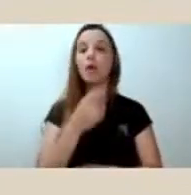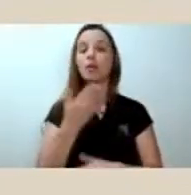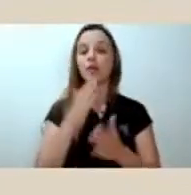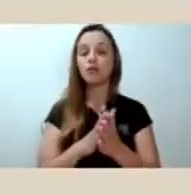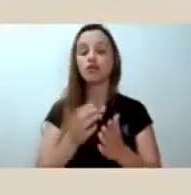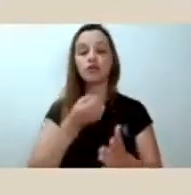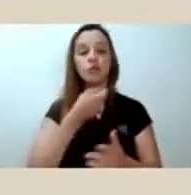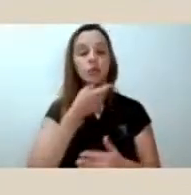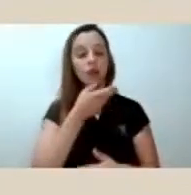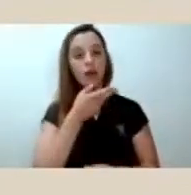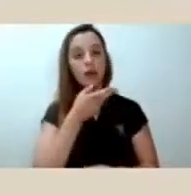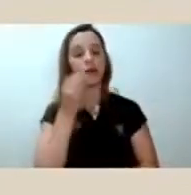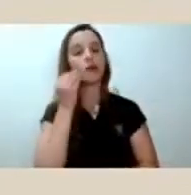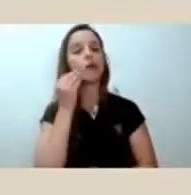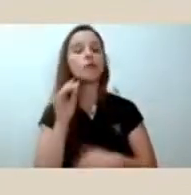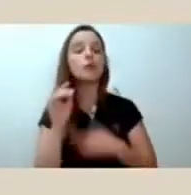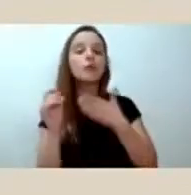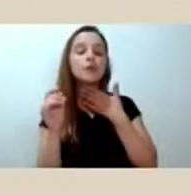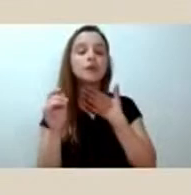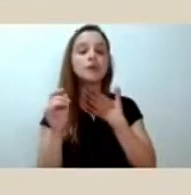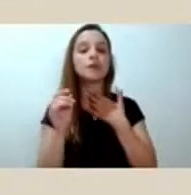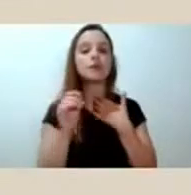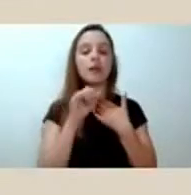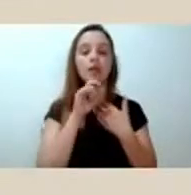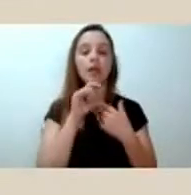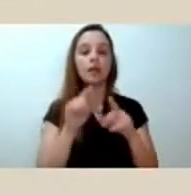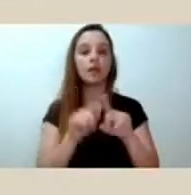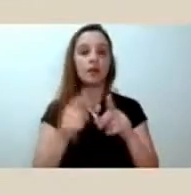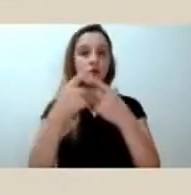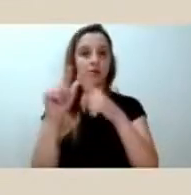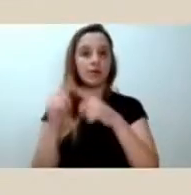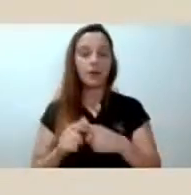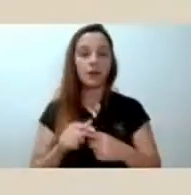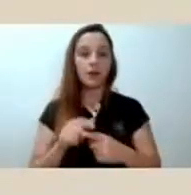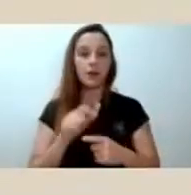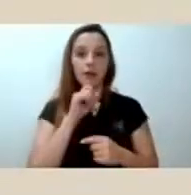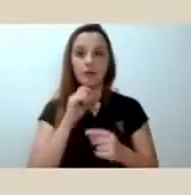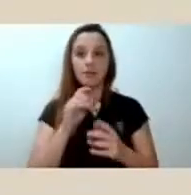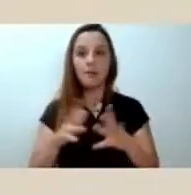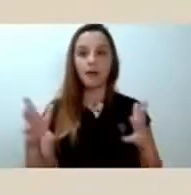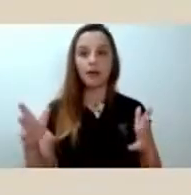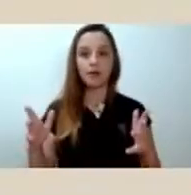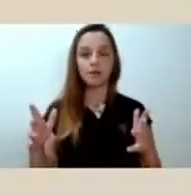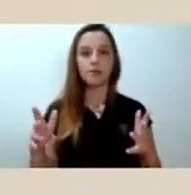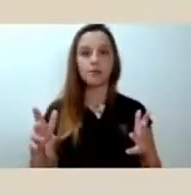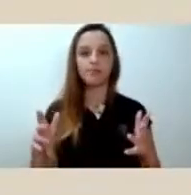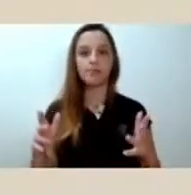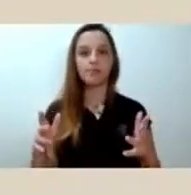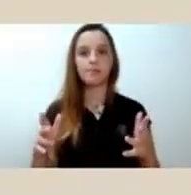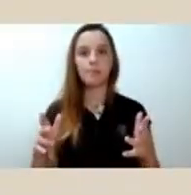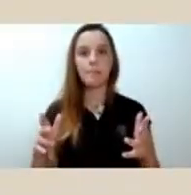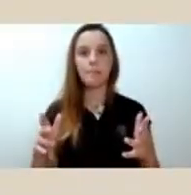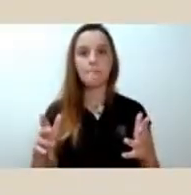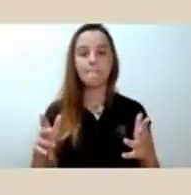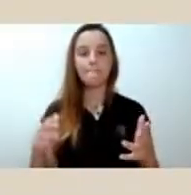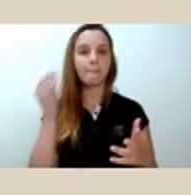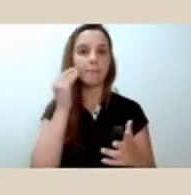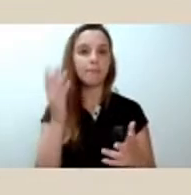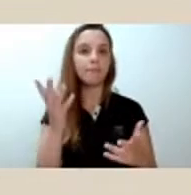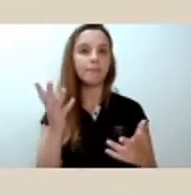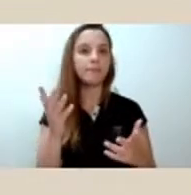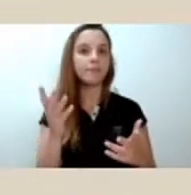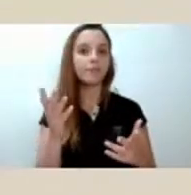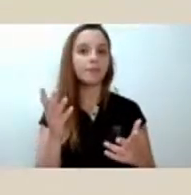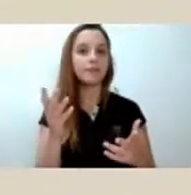increase diversity as a kind of undistorting of what might be our distorted lenses